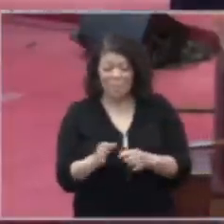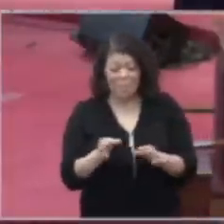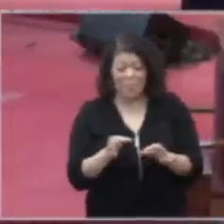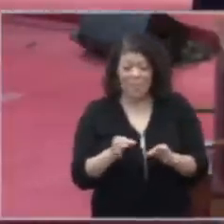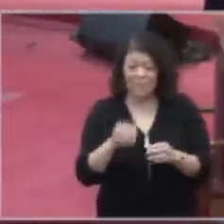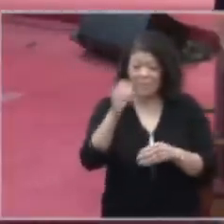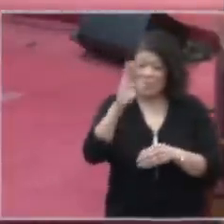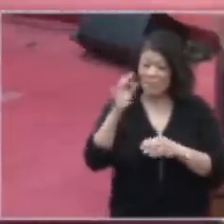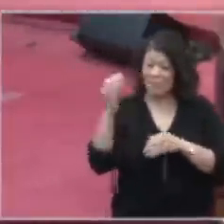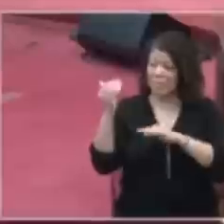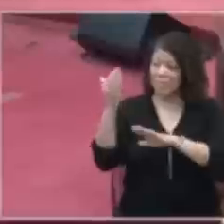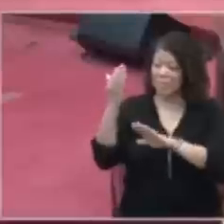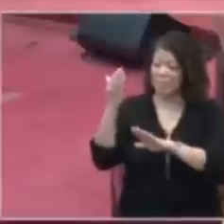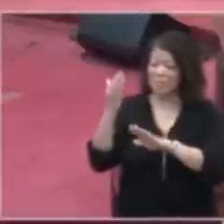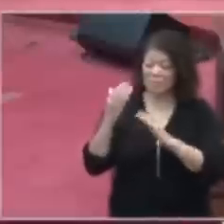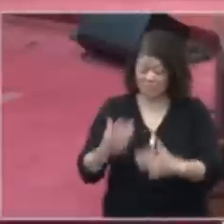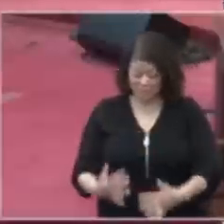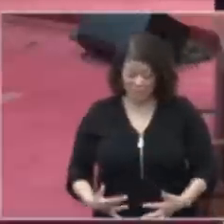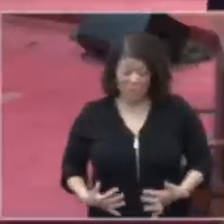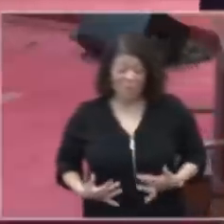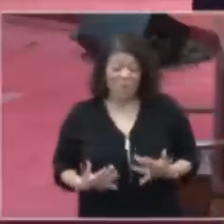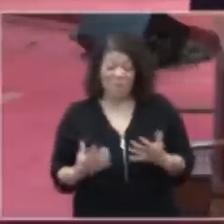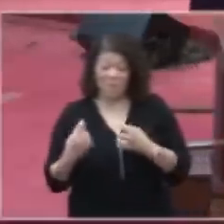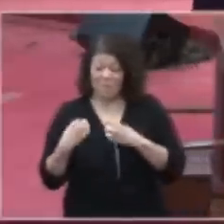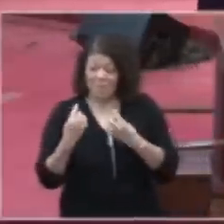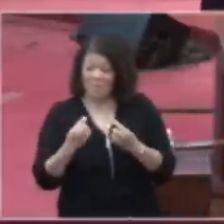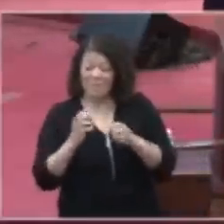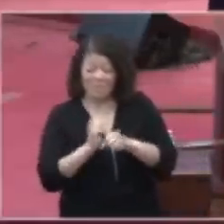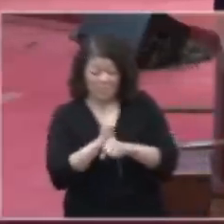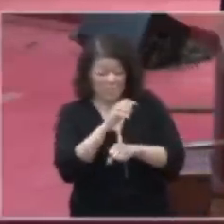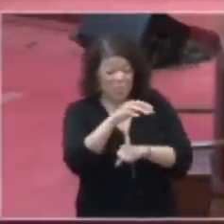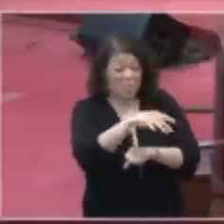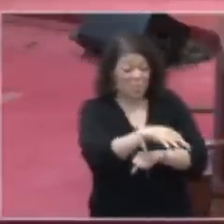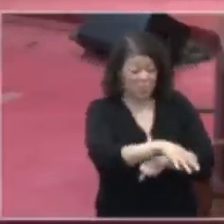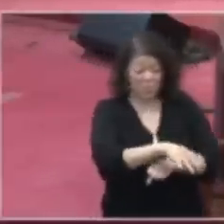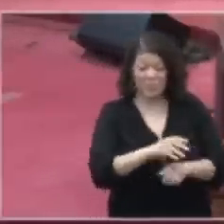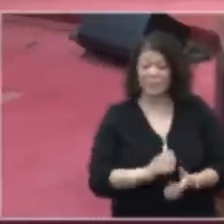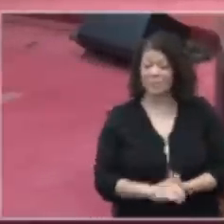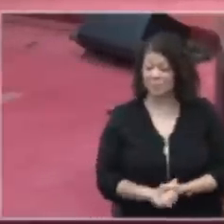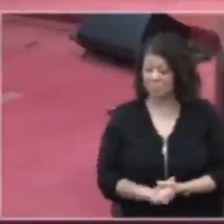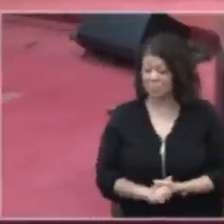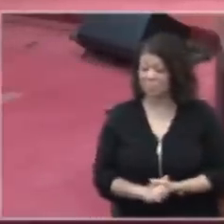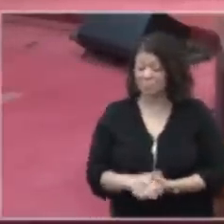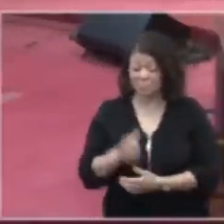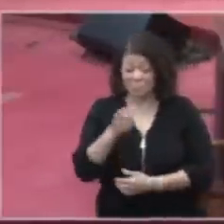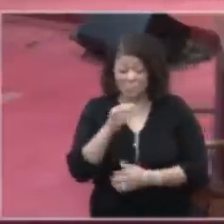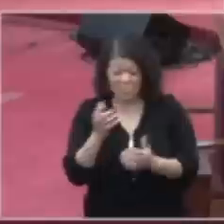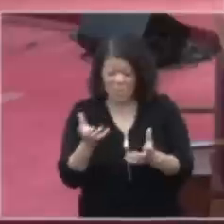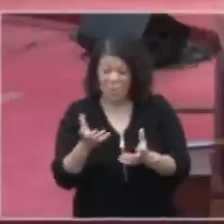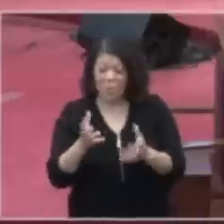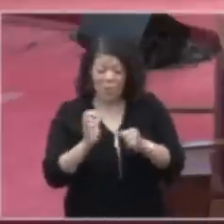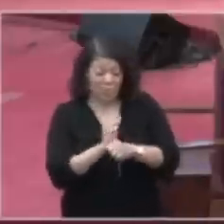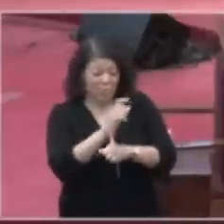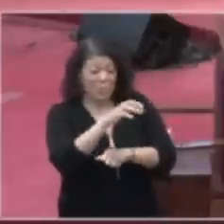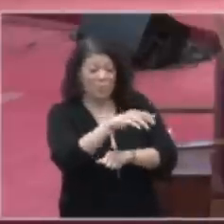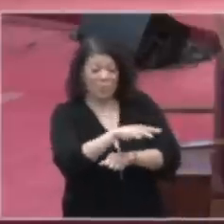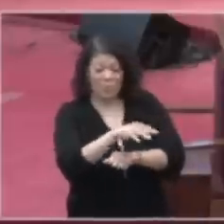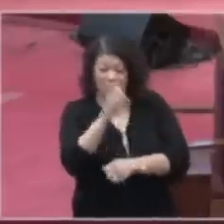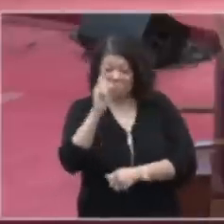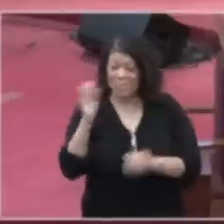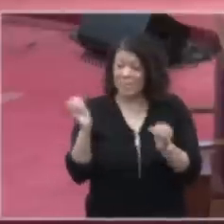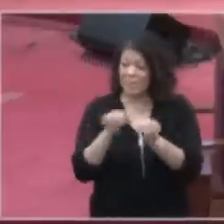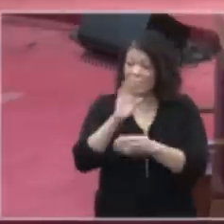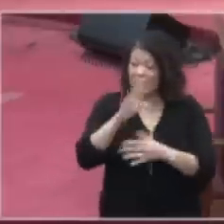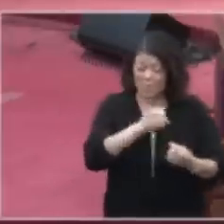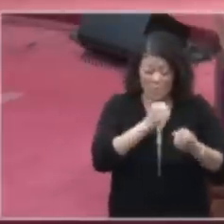up until we overflow. We want to run over. Anybody want to run over? I need more of his power.